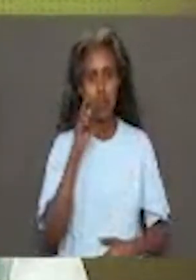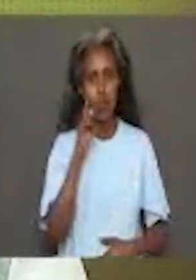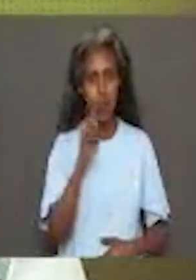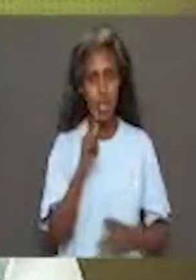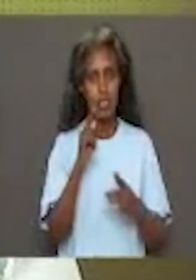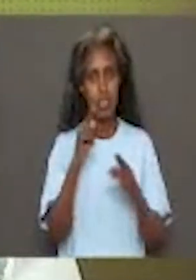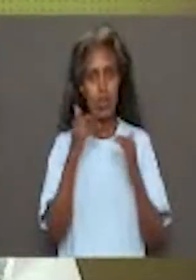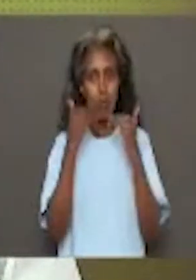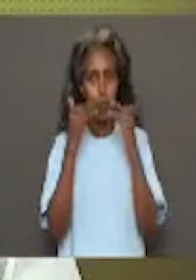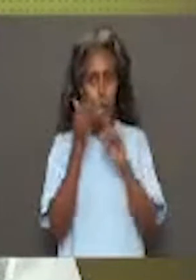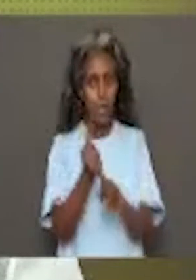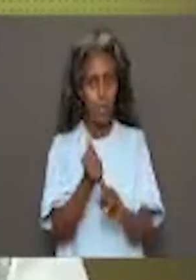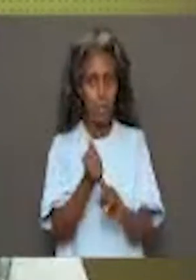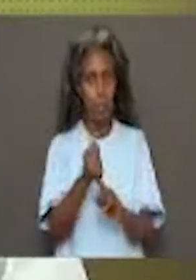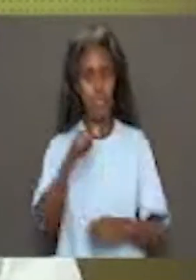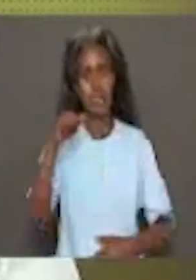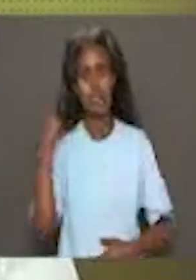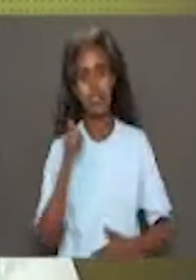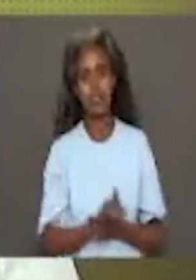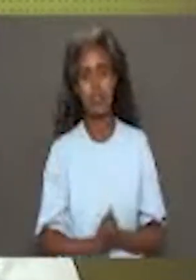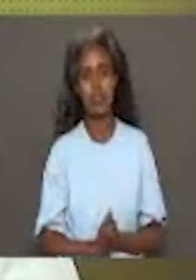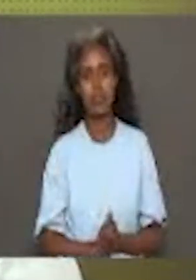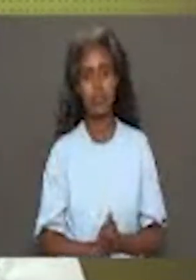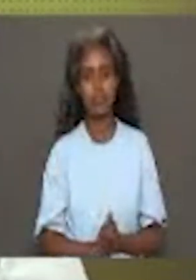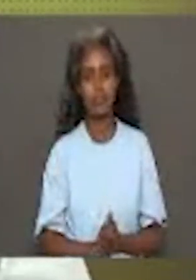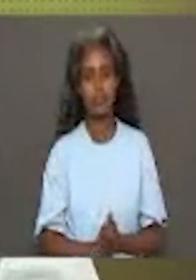one quantity by another.